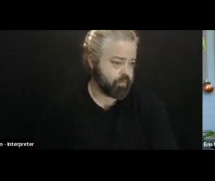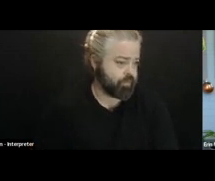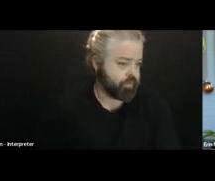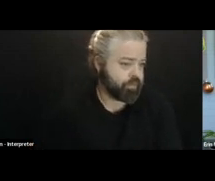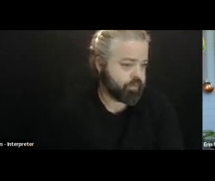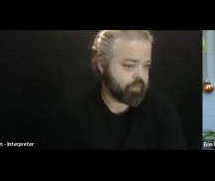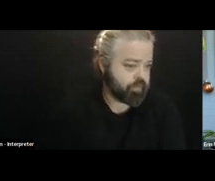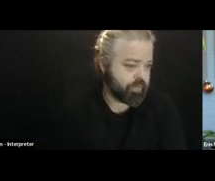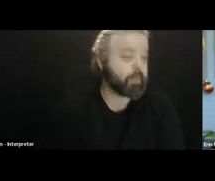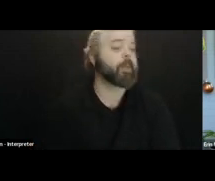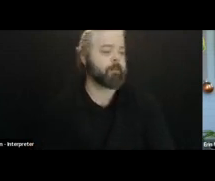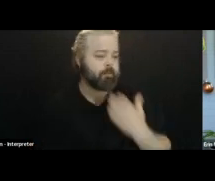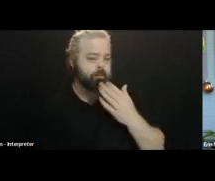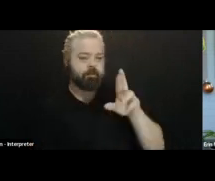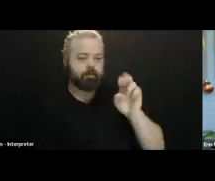Thank you, Rebecca.